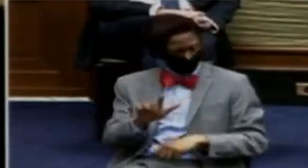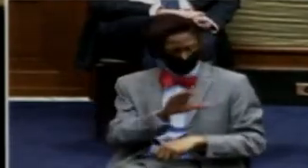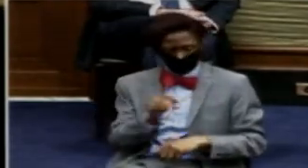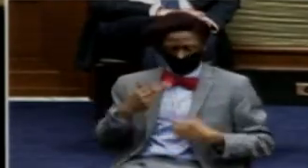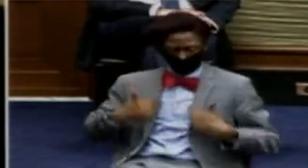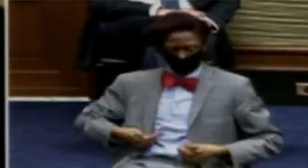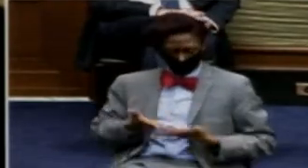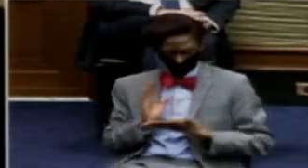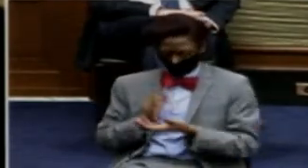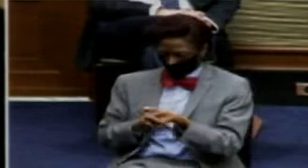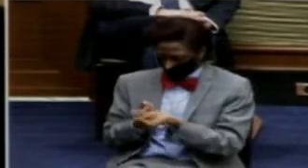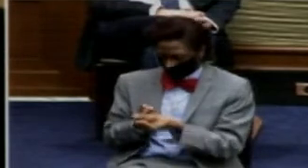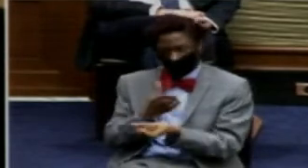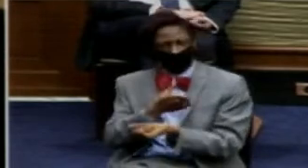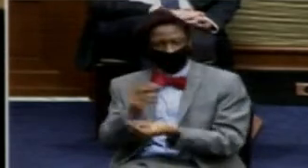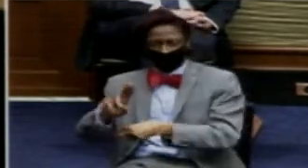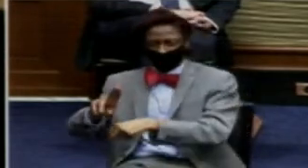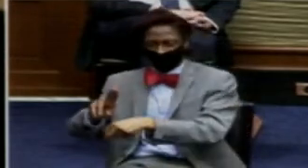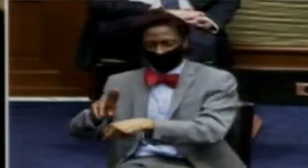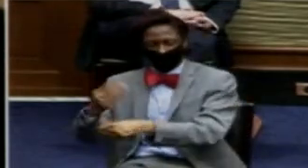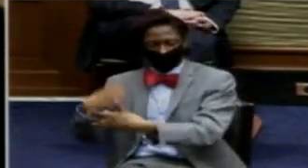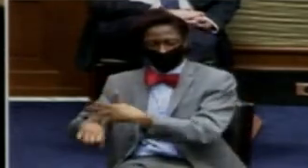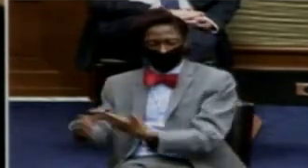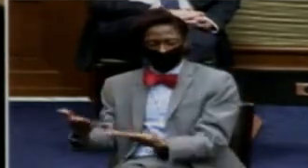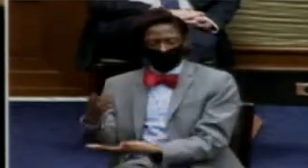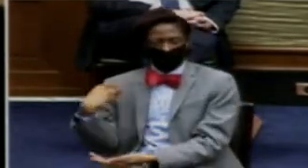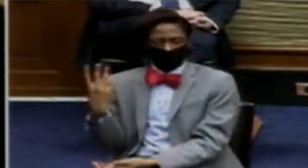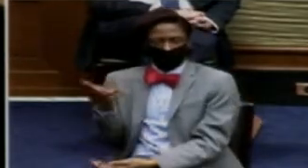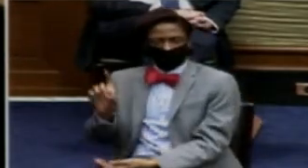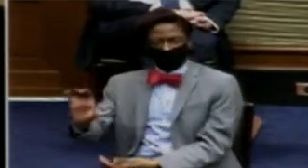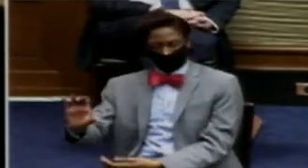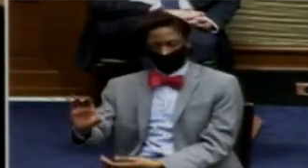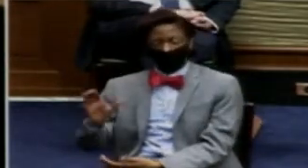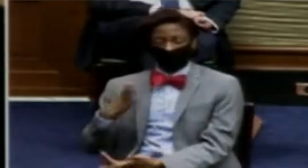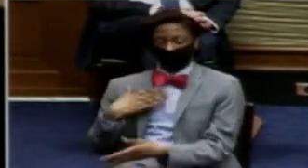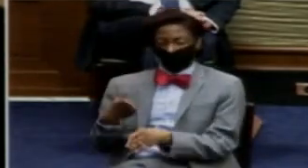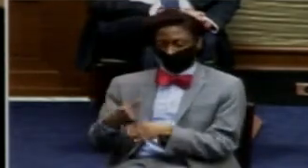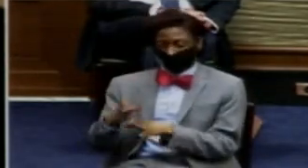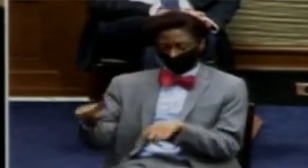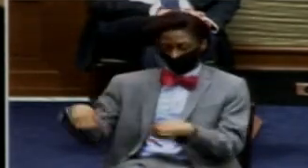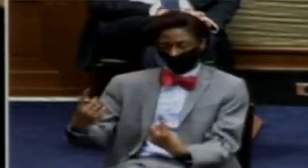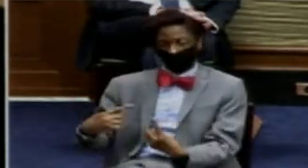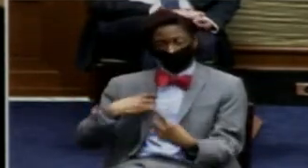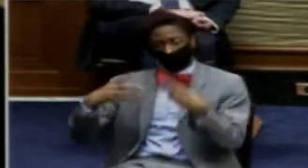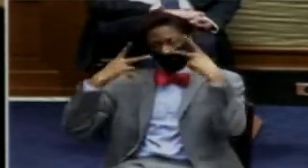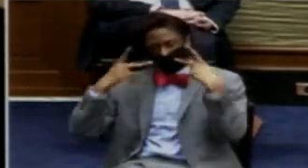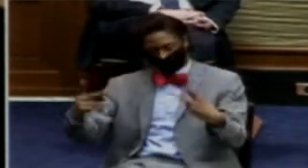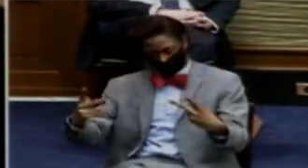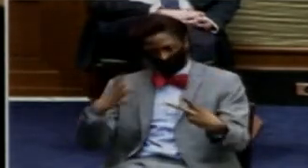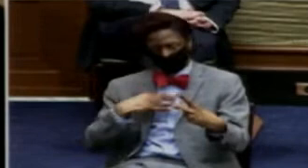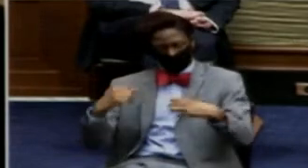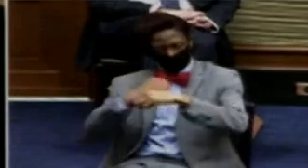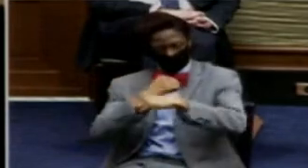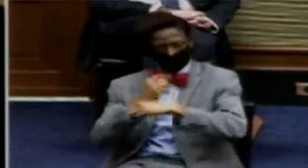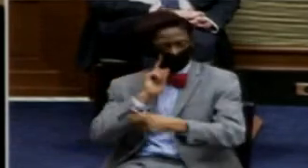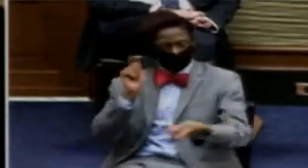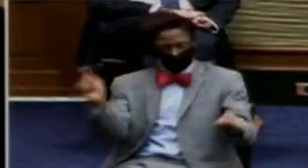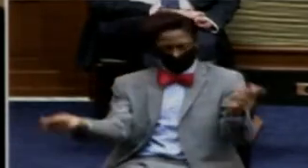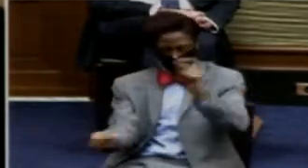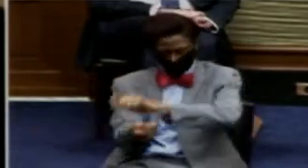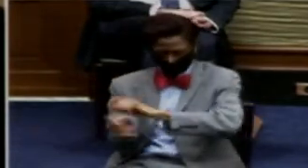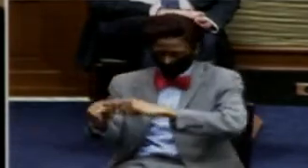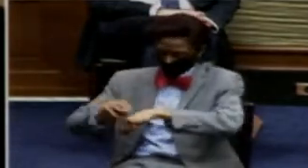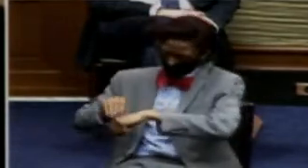as well as a native Washingtonian. Throughout my career, I have seen and fought for changes that have made